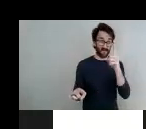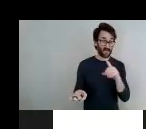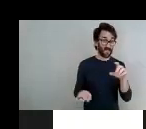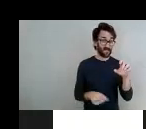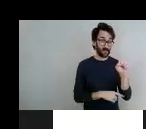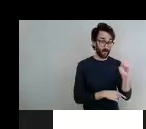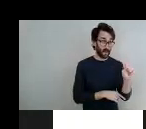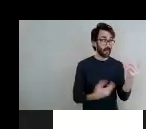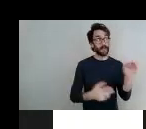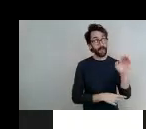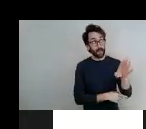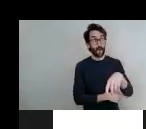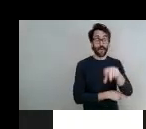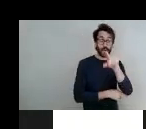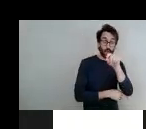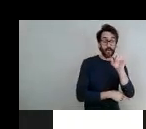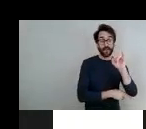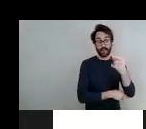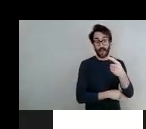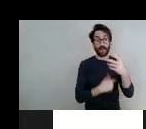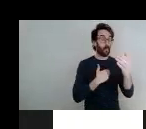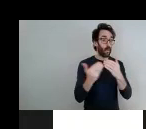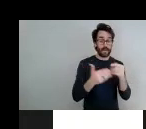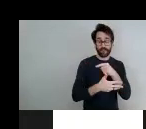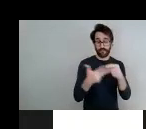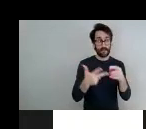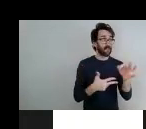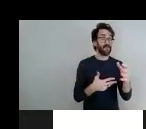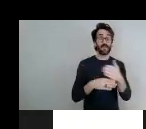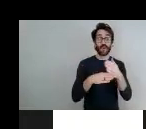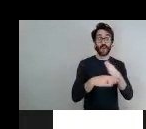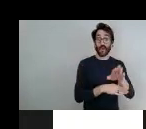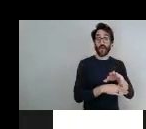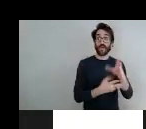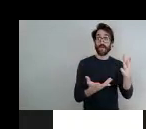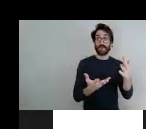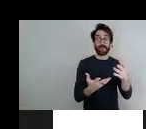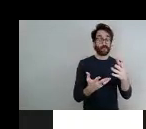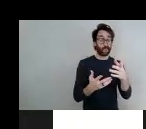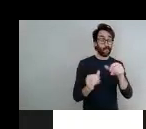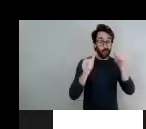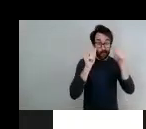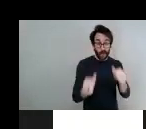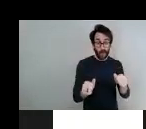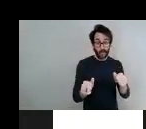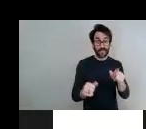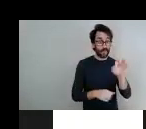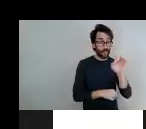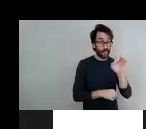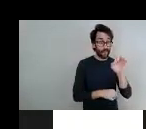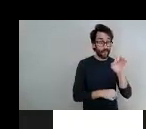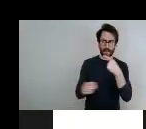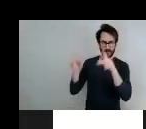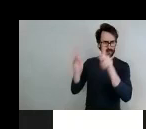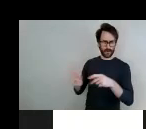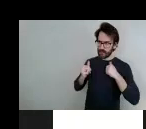say, a post, the fraud prevention post on your Facebook page, it can make a big difference, right?